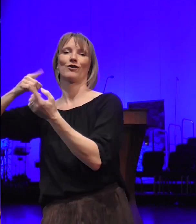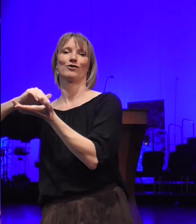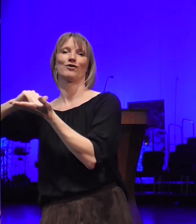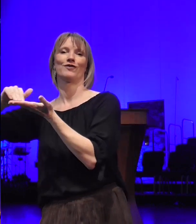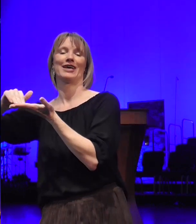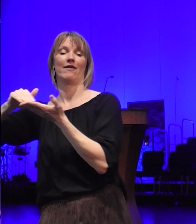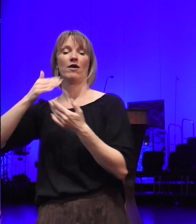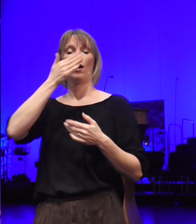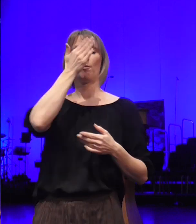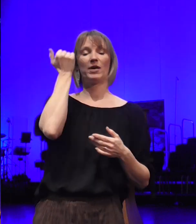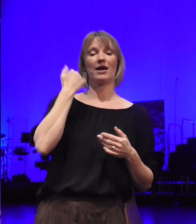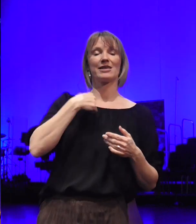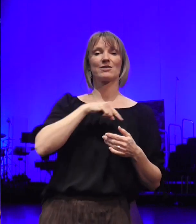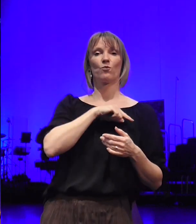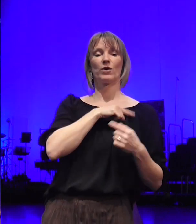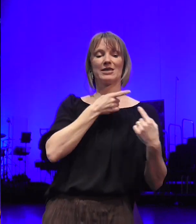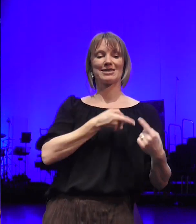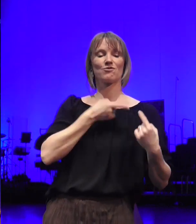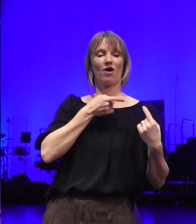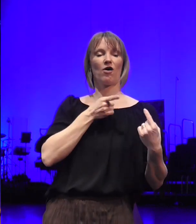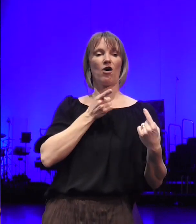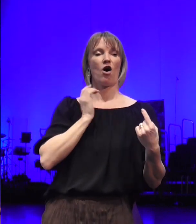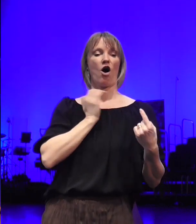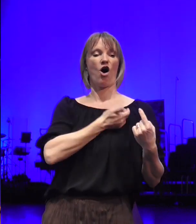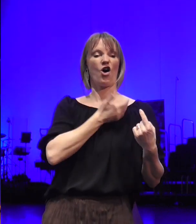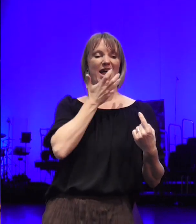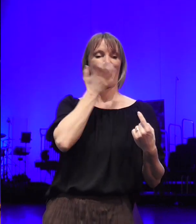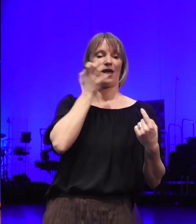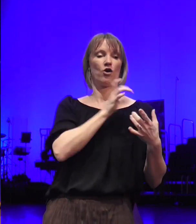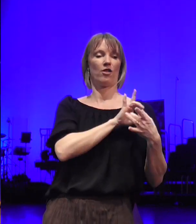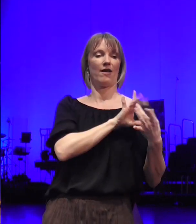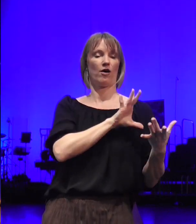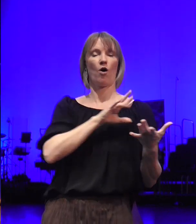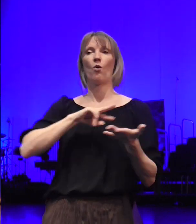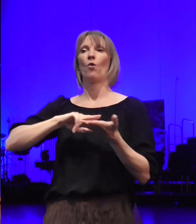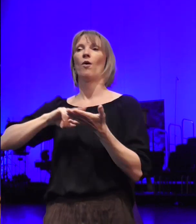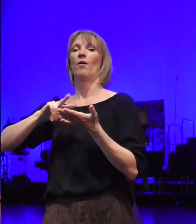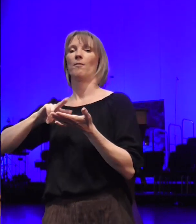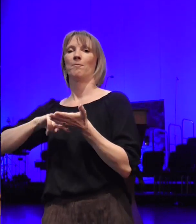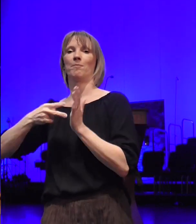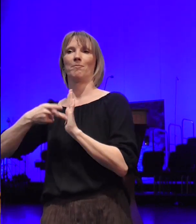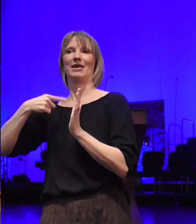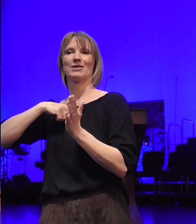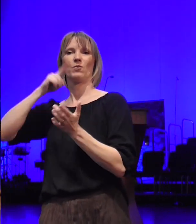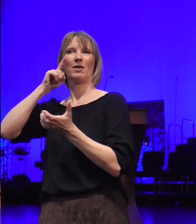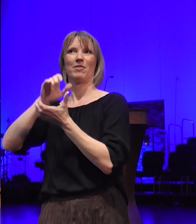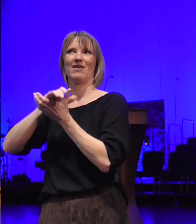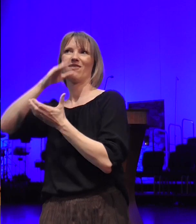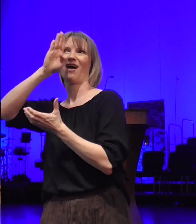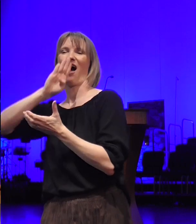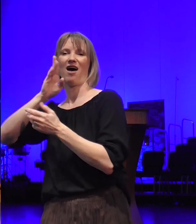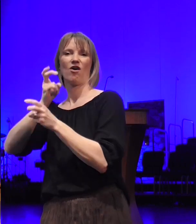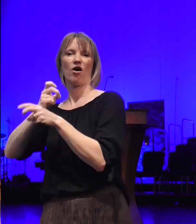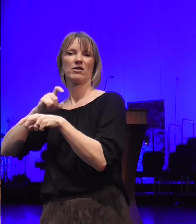Because we have a struggle letting go of our anger, we might believe that God has a hard time letting go of anger. So